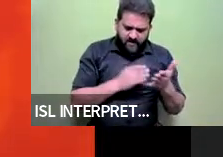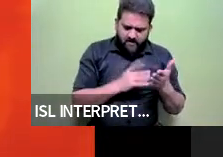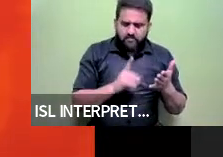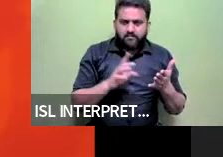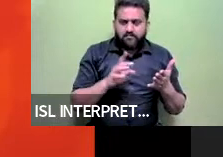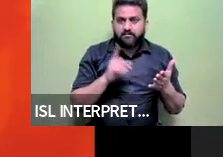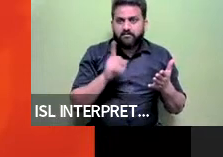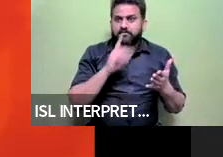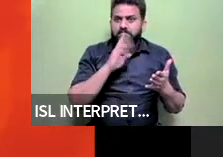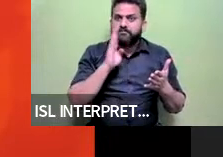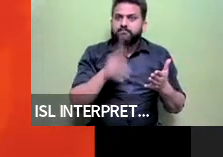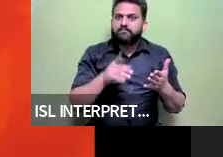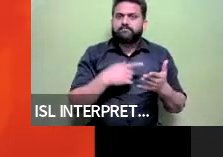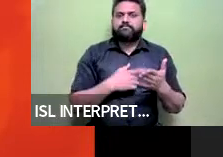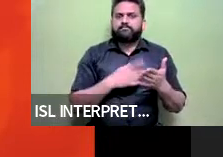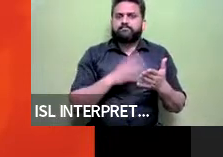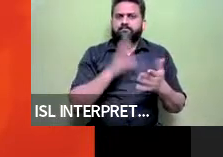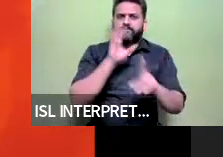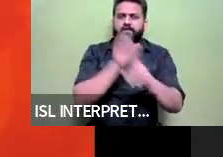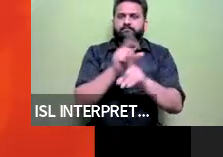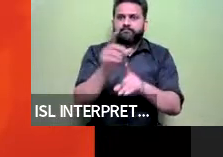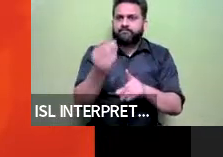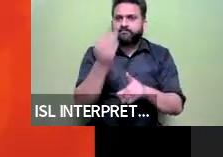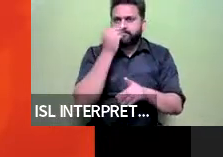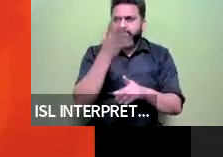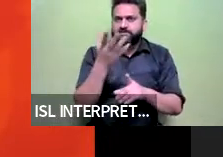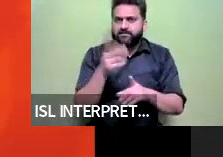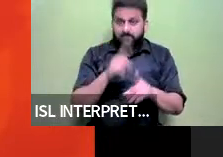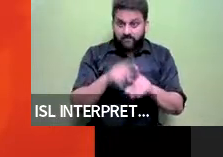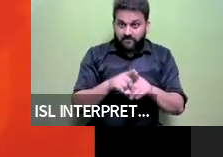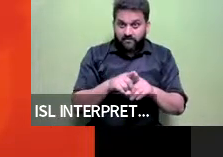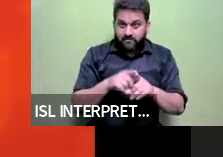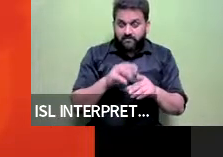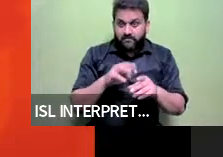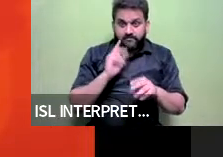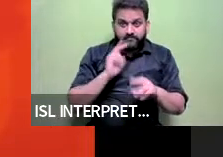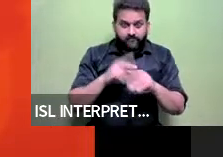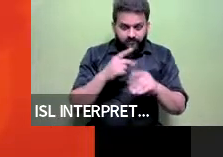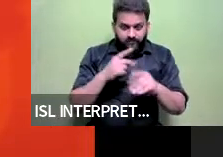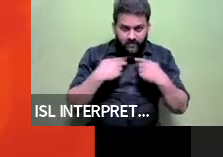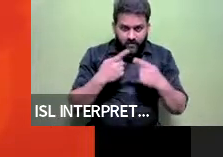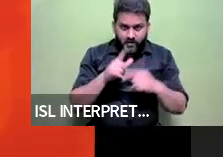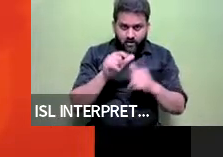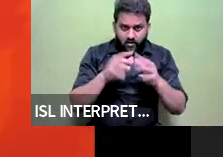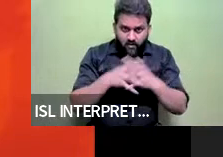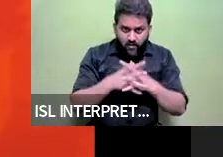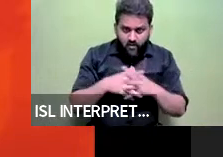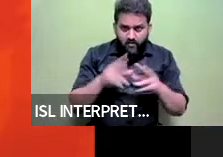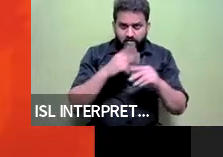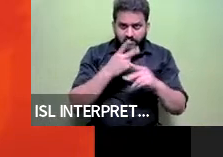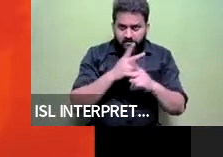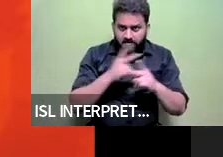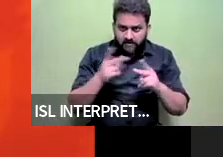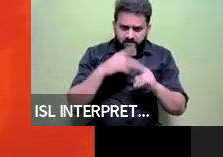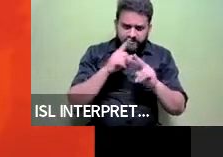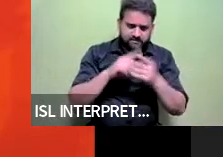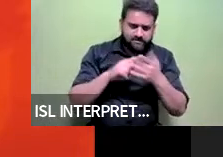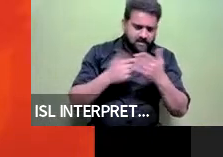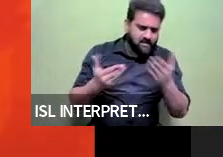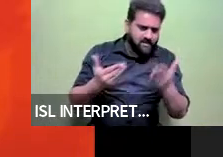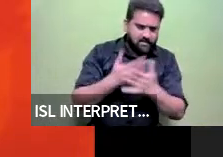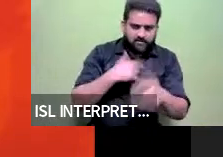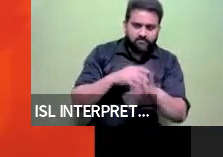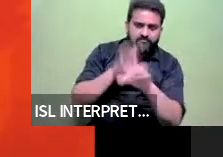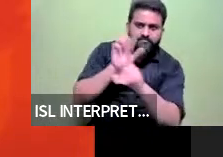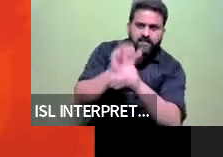then definitely you should catch them. If they have done something on law, cases, law, and it's cited wrongly, then you should catch them